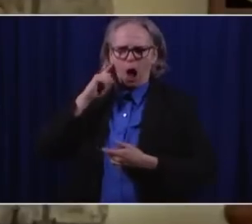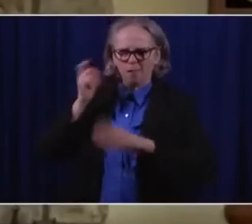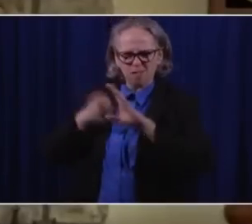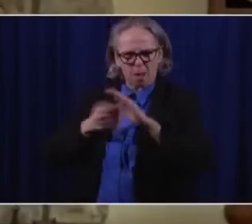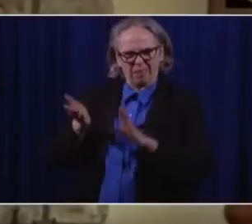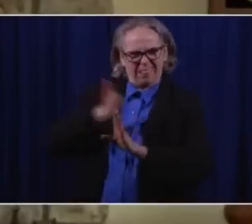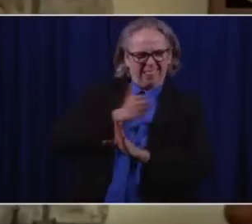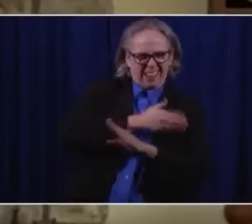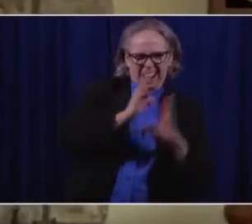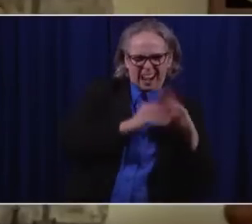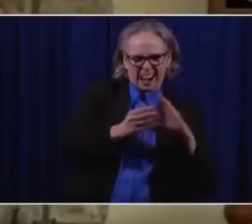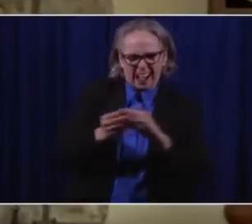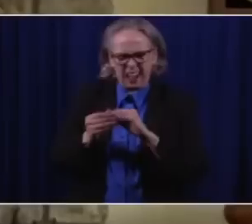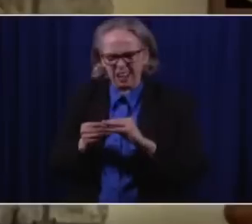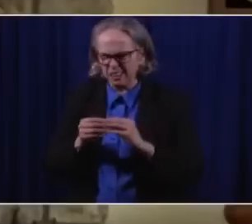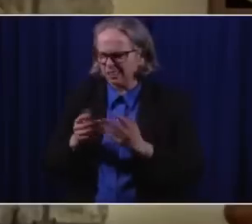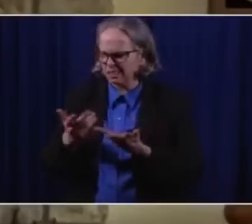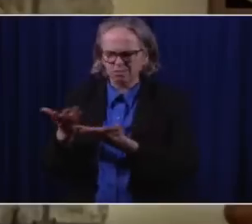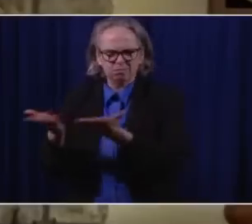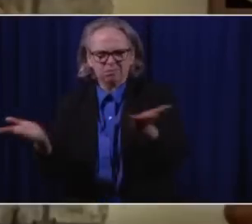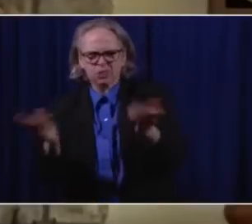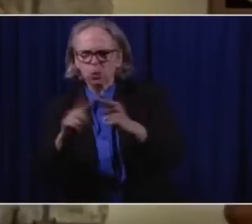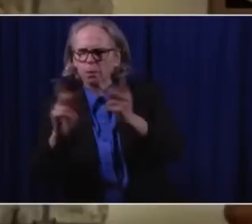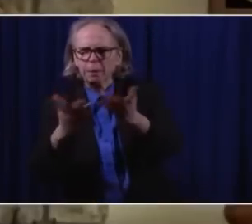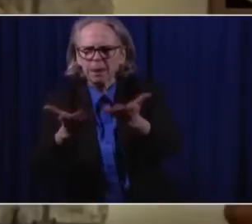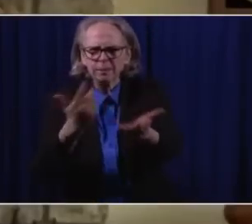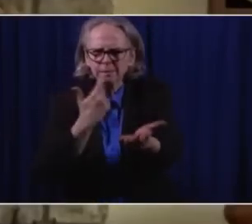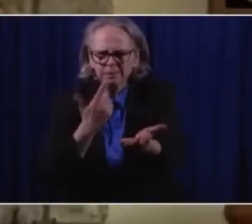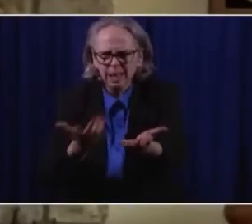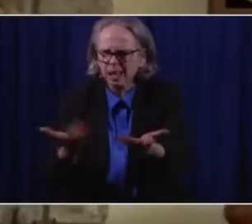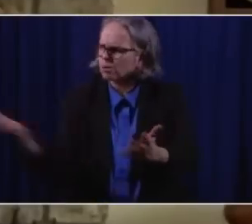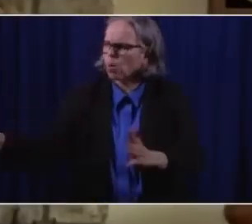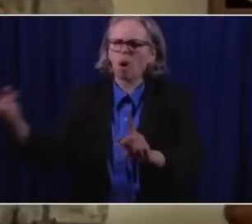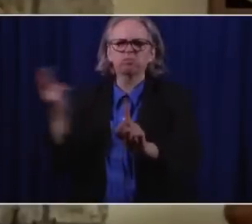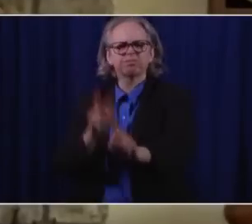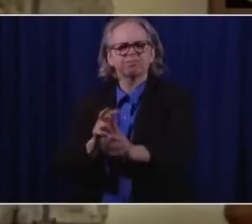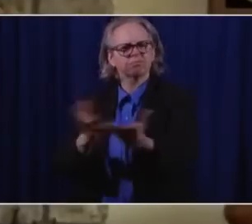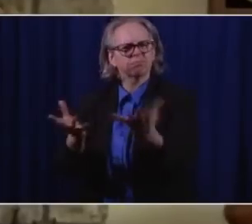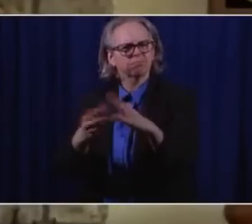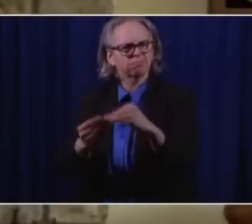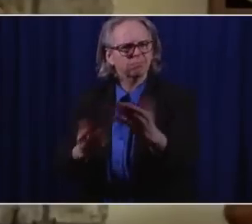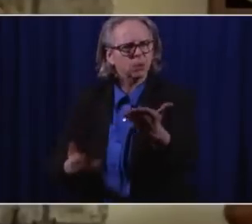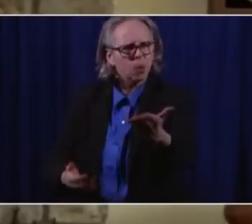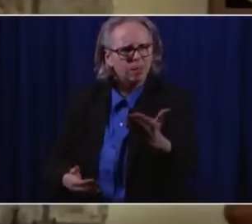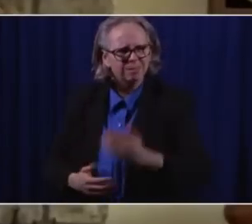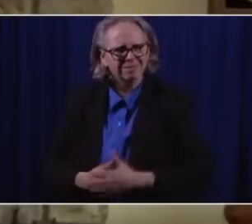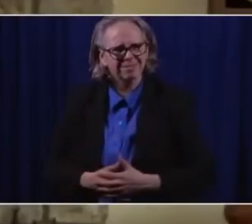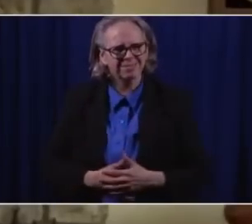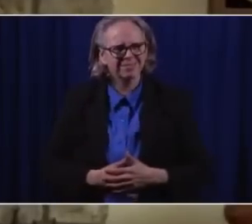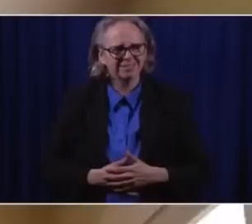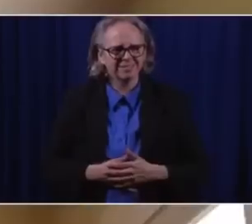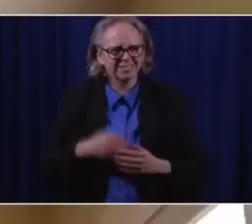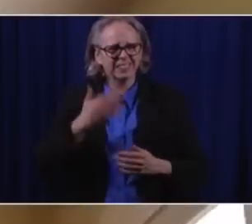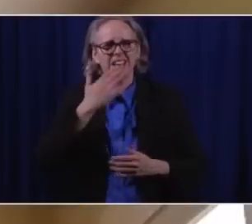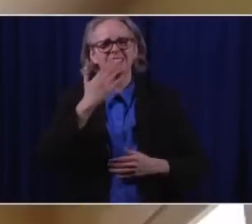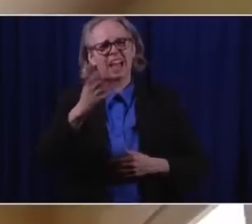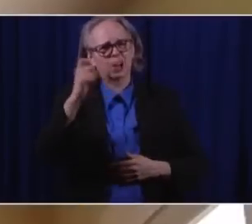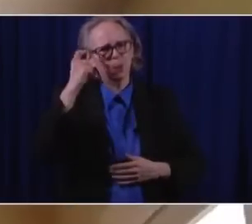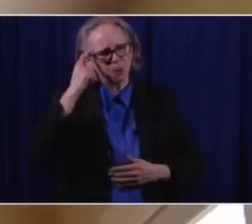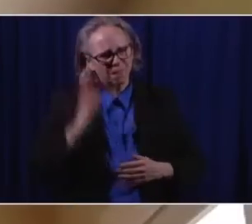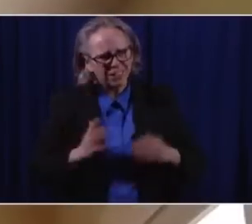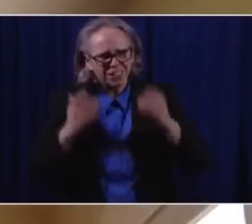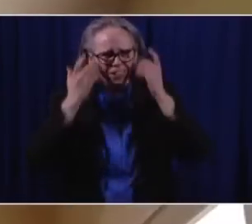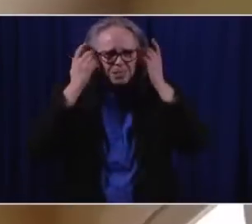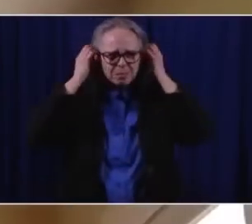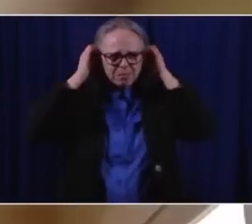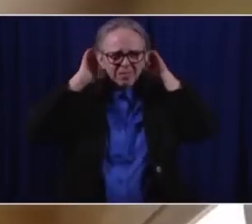of tell us a little bit about some of your thoughts and as we approach this holiday a week from today. Thank you, Governor. I want to thank